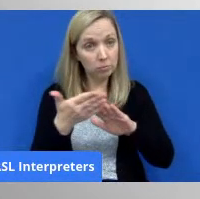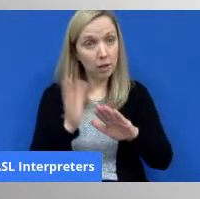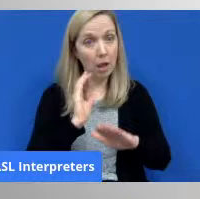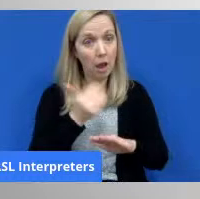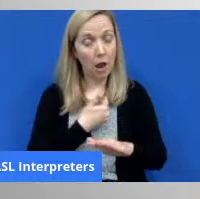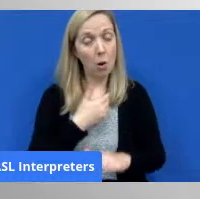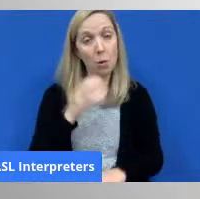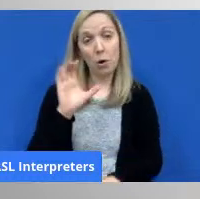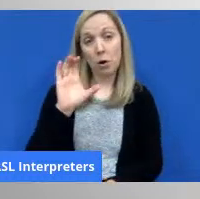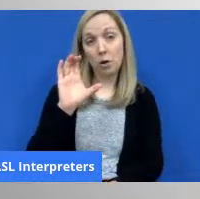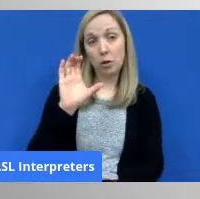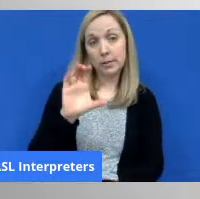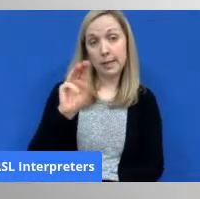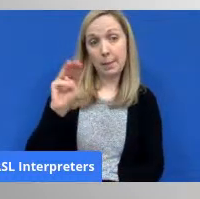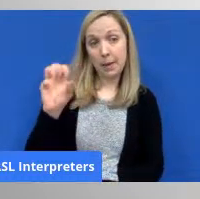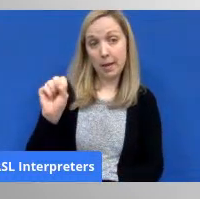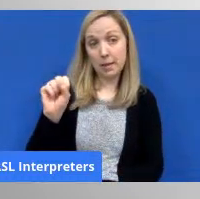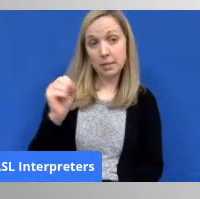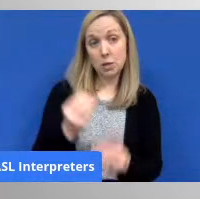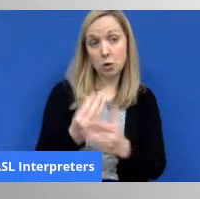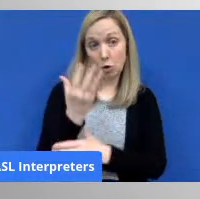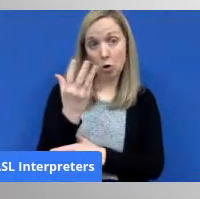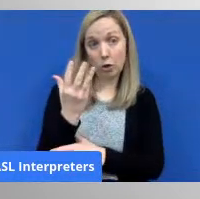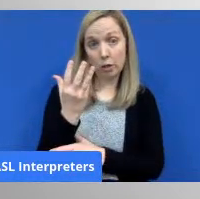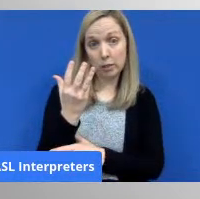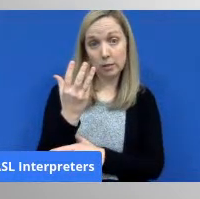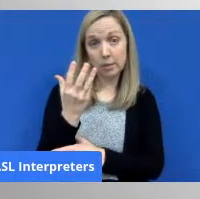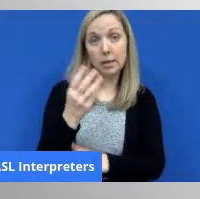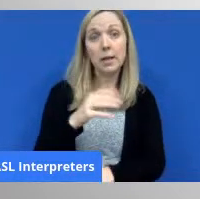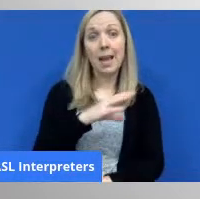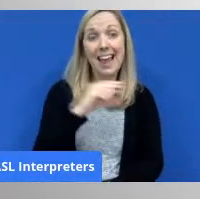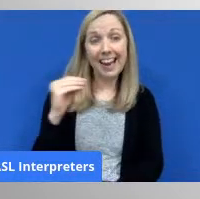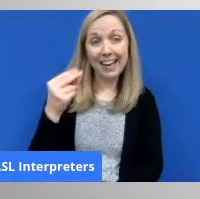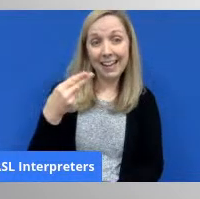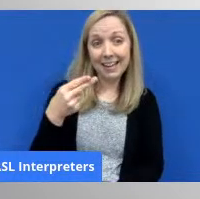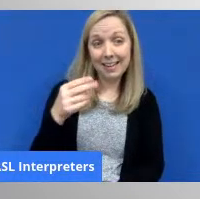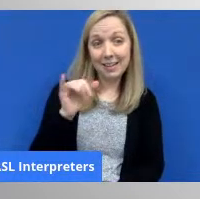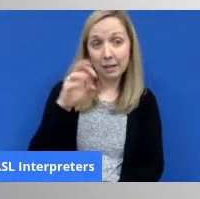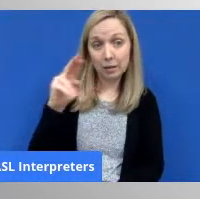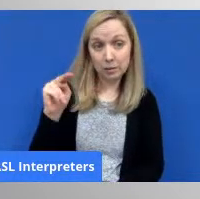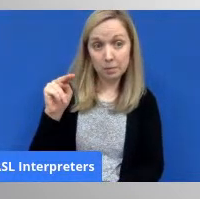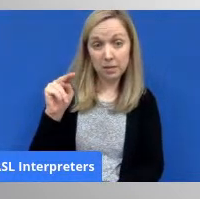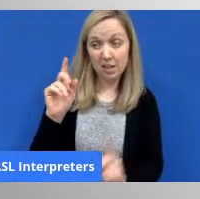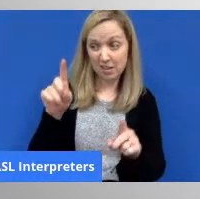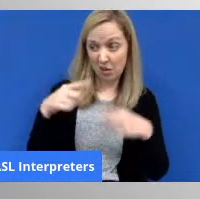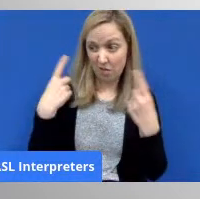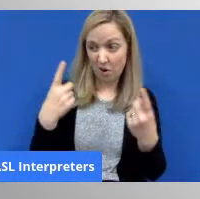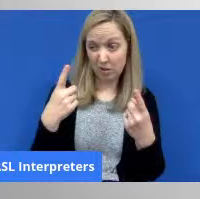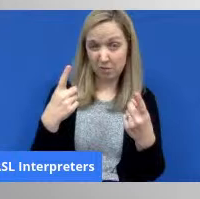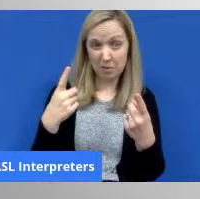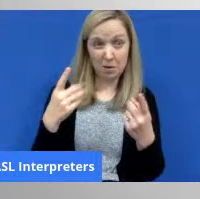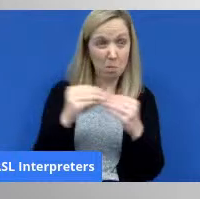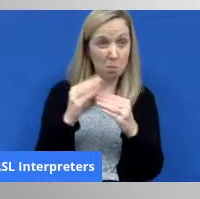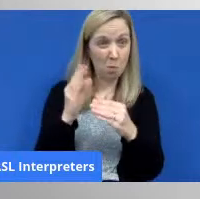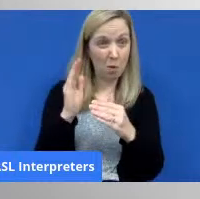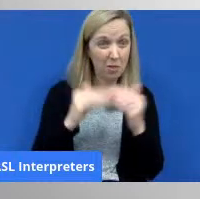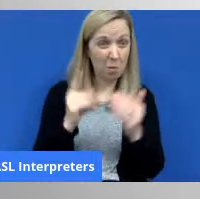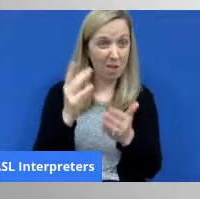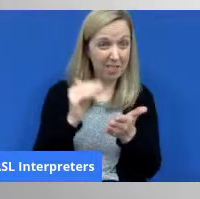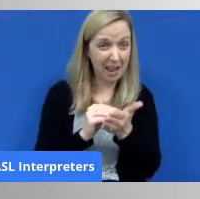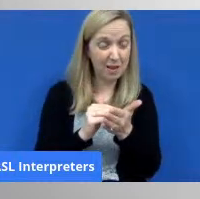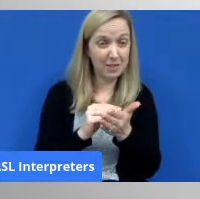the pandemic. And there have actually been thousands of pounds of produce that has been harvested over the